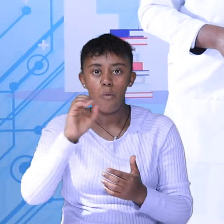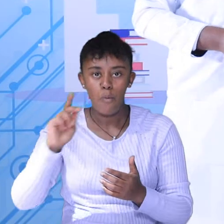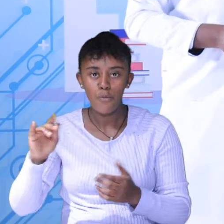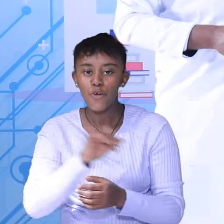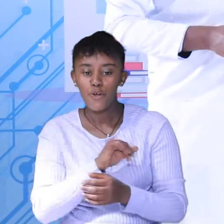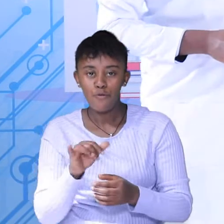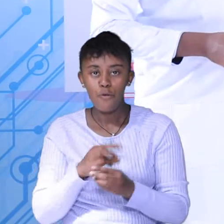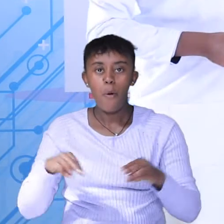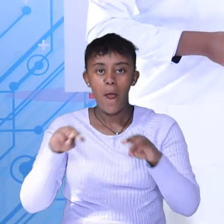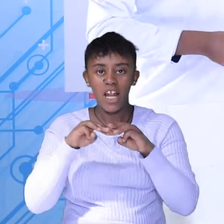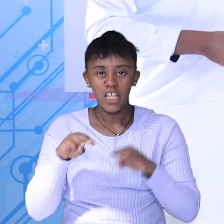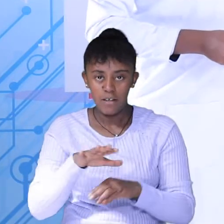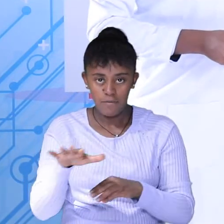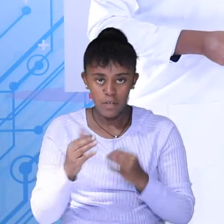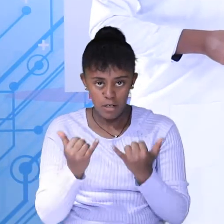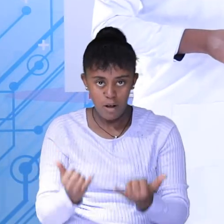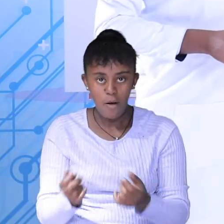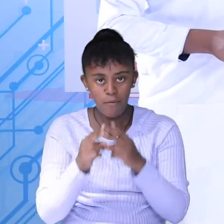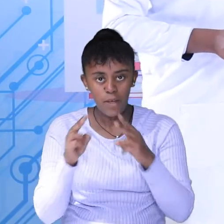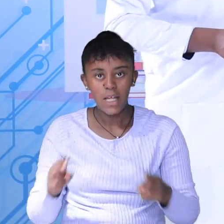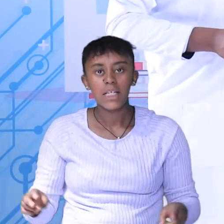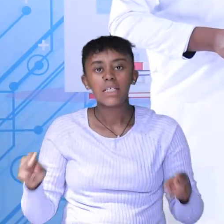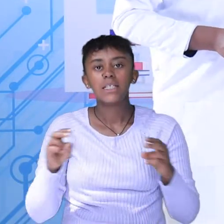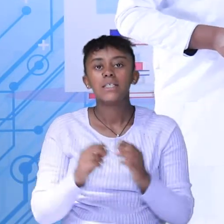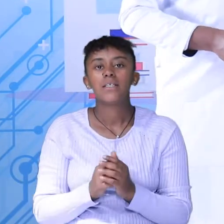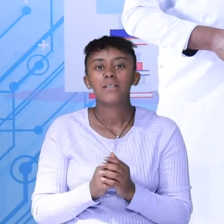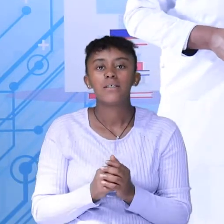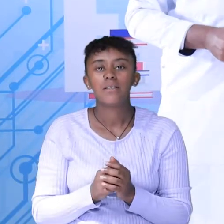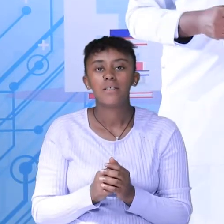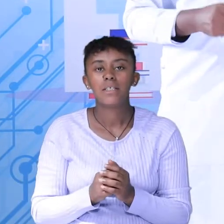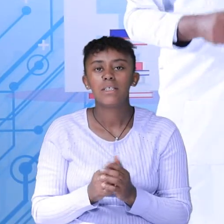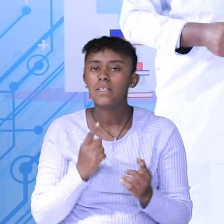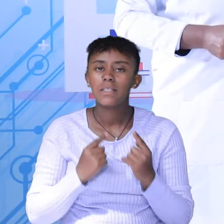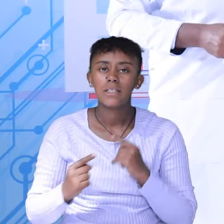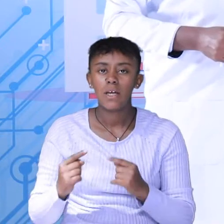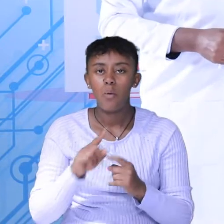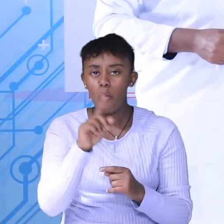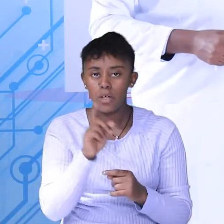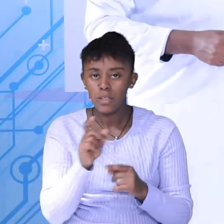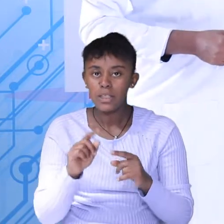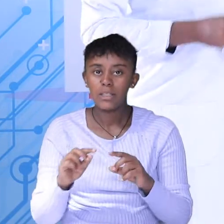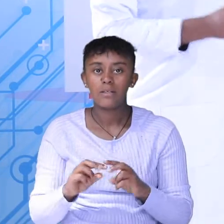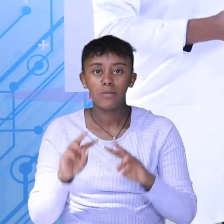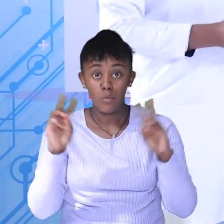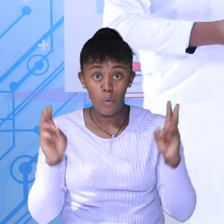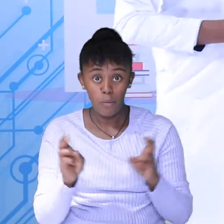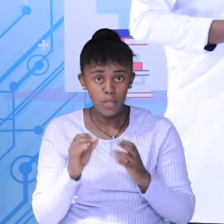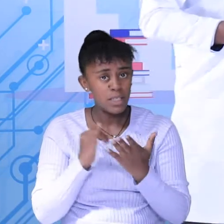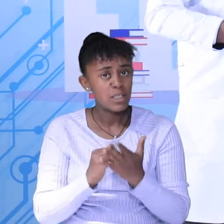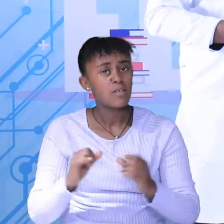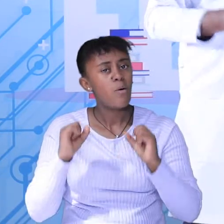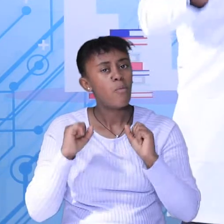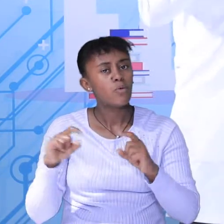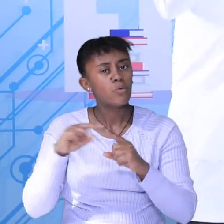uniform magnetic field? Now we have a very interesting question or a very interesting subtopic. Is it possible